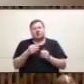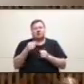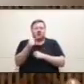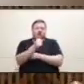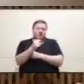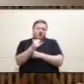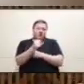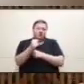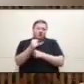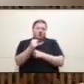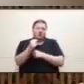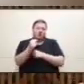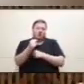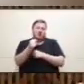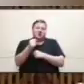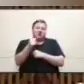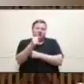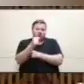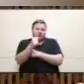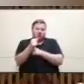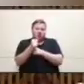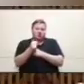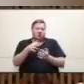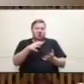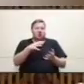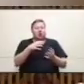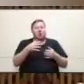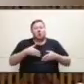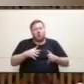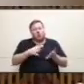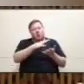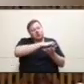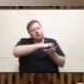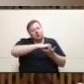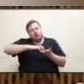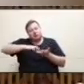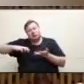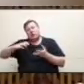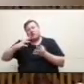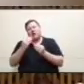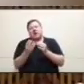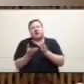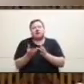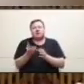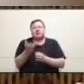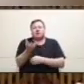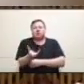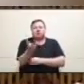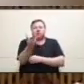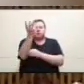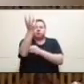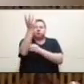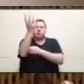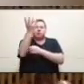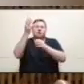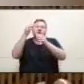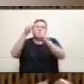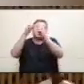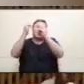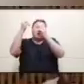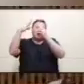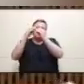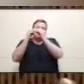and the cherry picker. Part of it, again, on the business plan which we can produce, that was approved by both